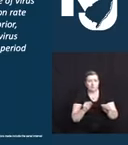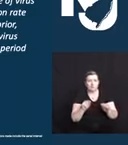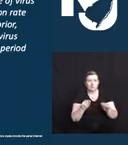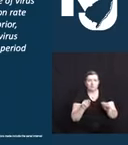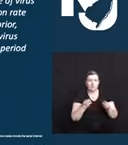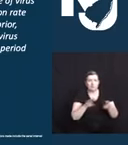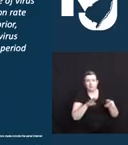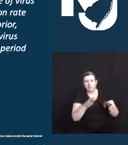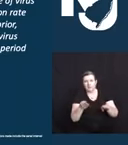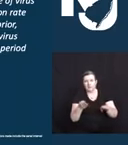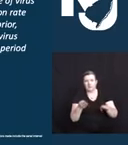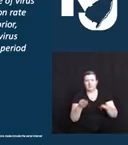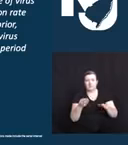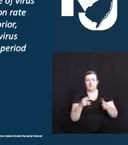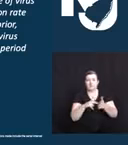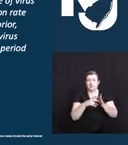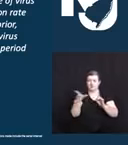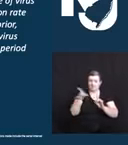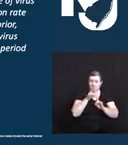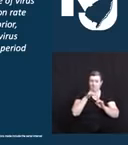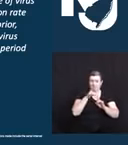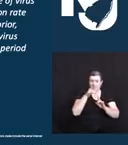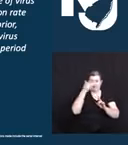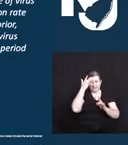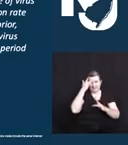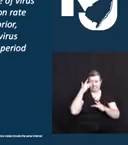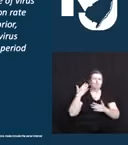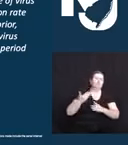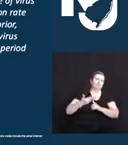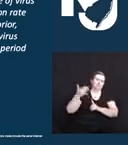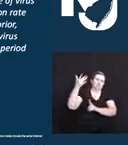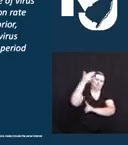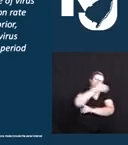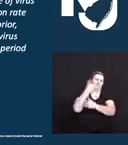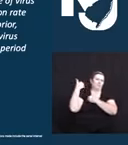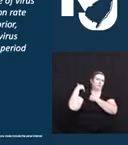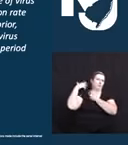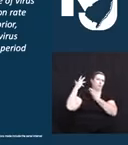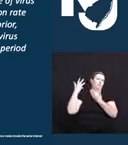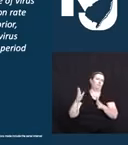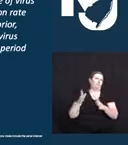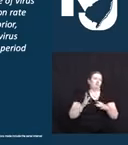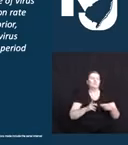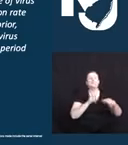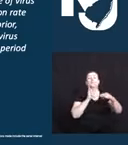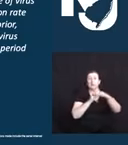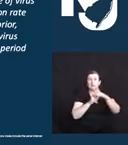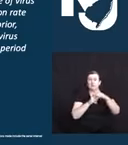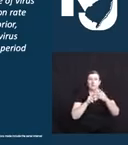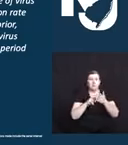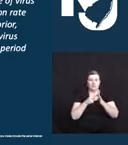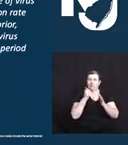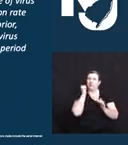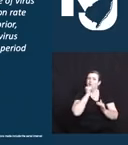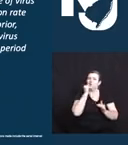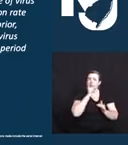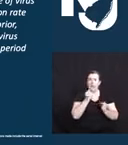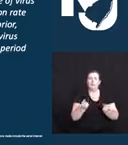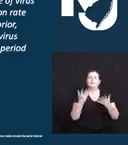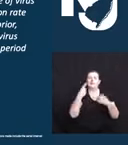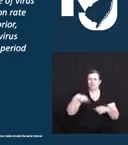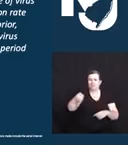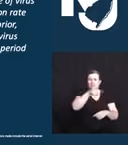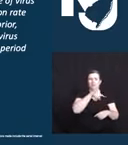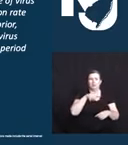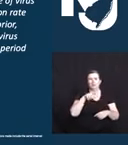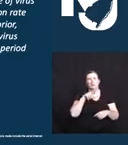are folks who were infected some time ago. The spot positivity, we give you the date every time we say it. In this